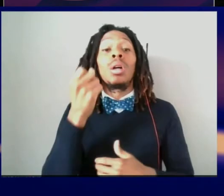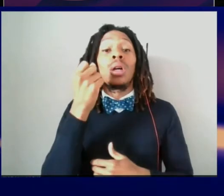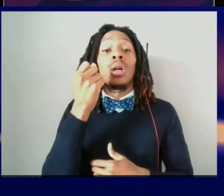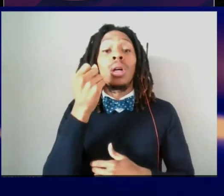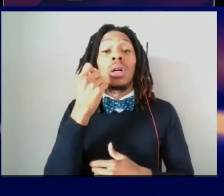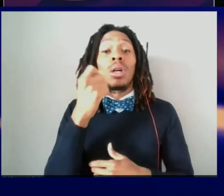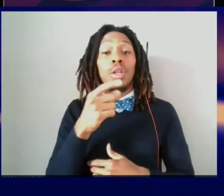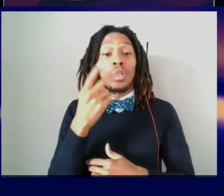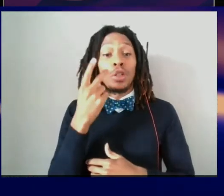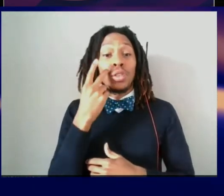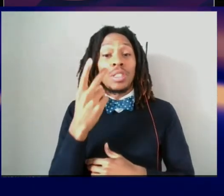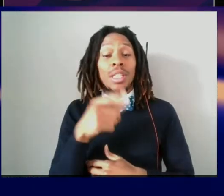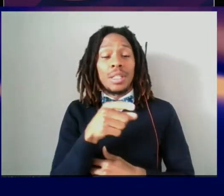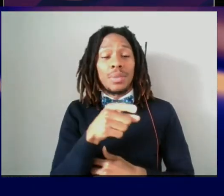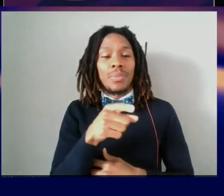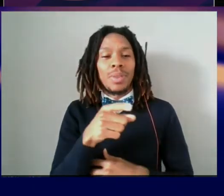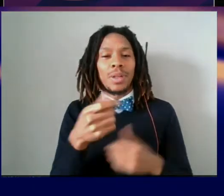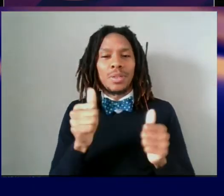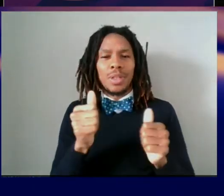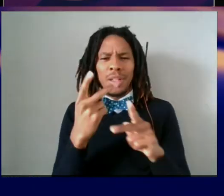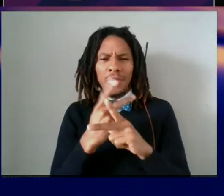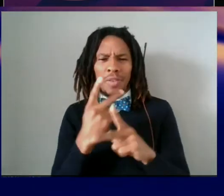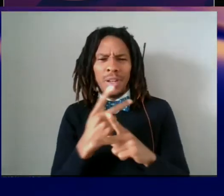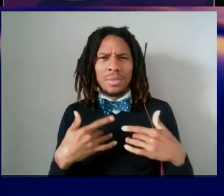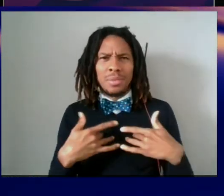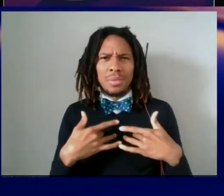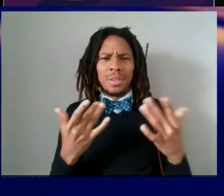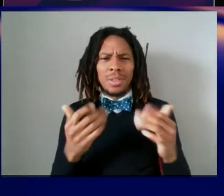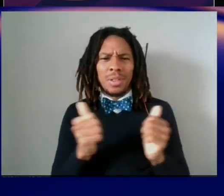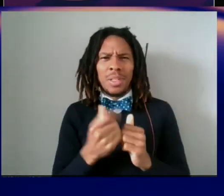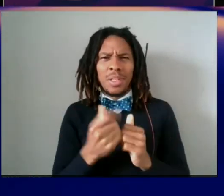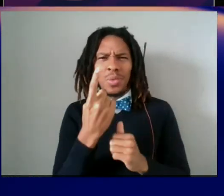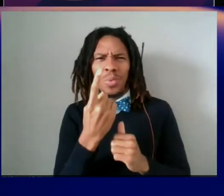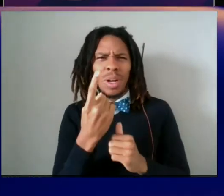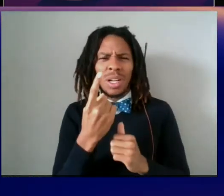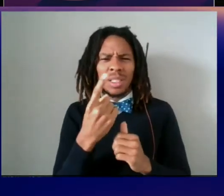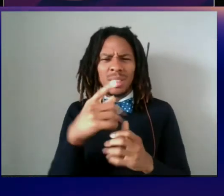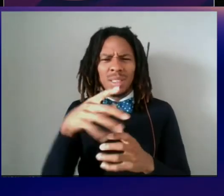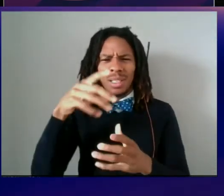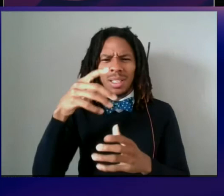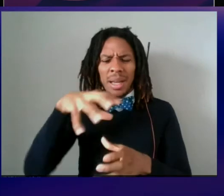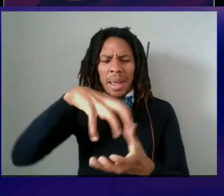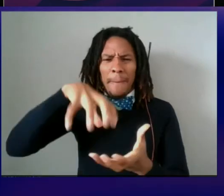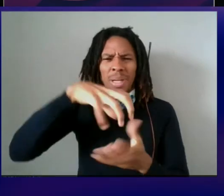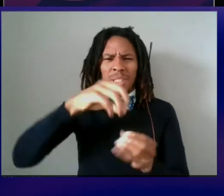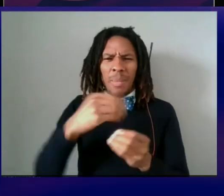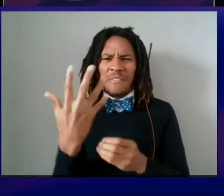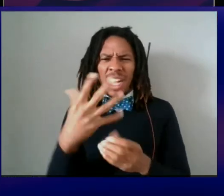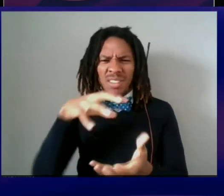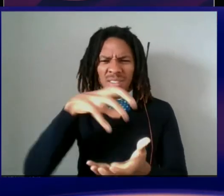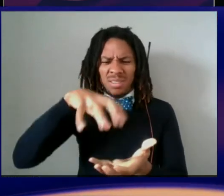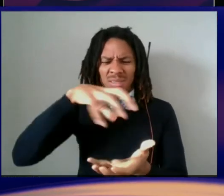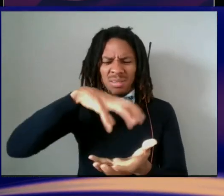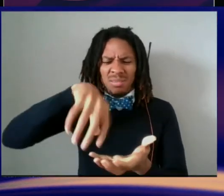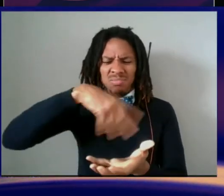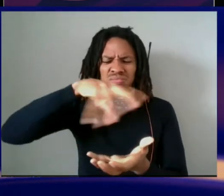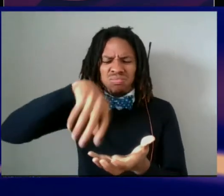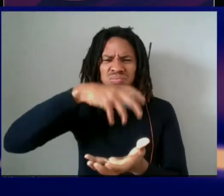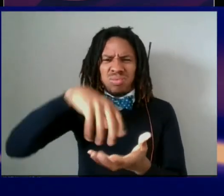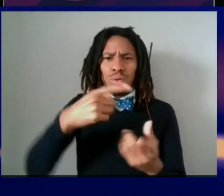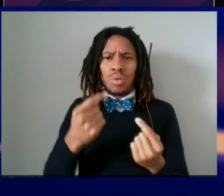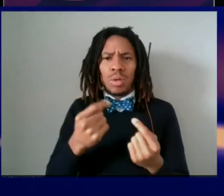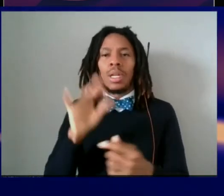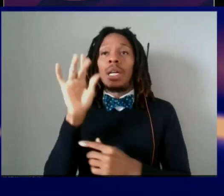that you're trying to figure out what's going on with this one particular mixer number 5. And what that does is, when you click